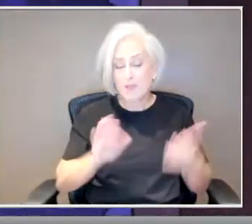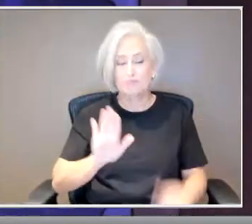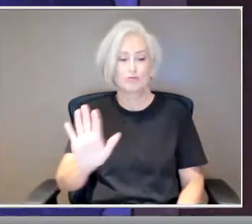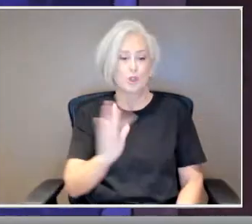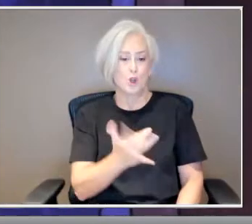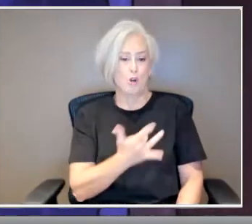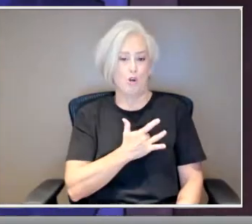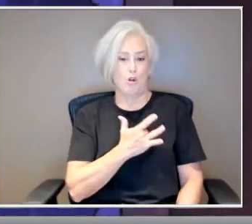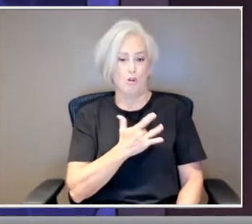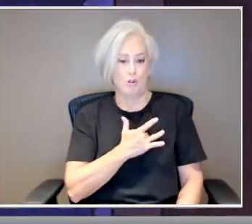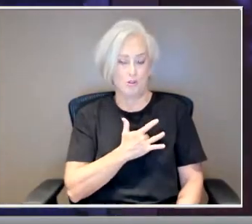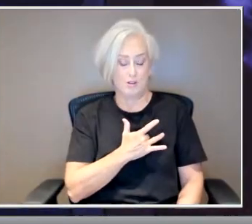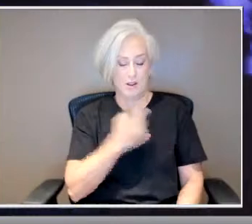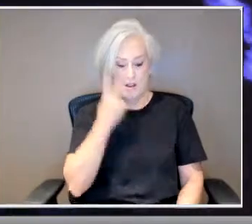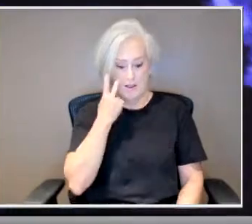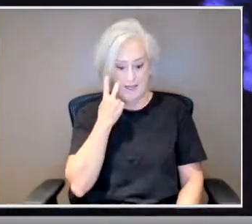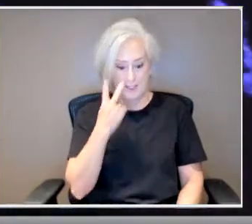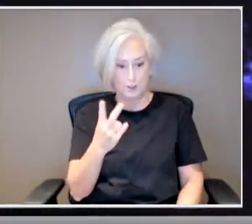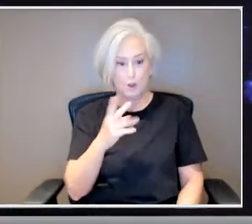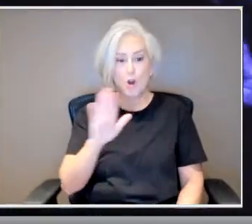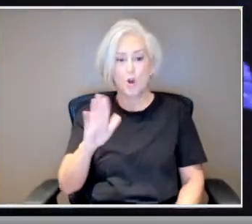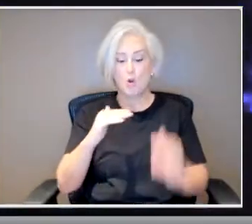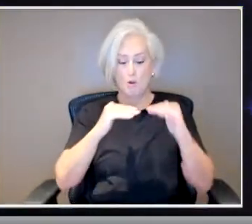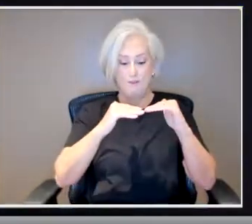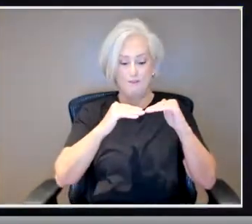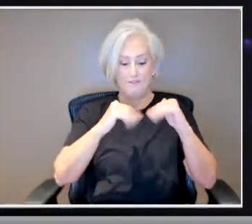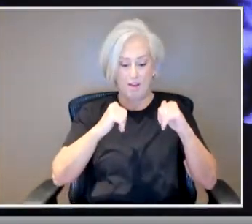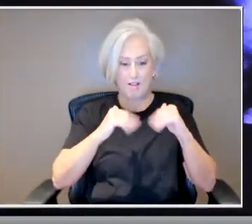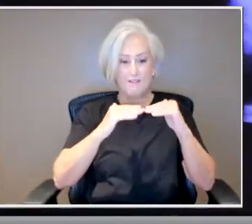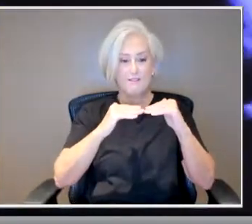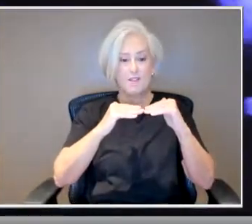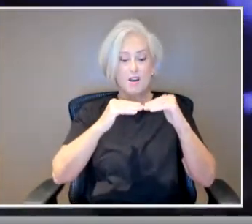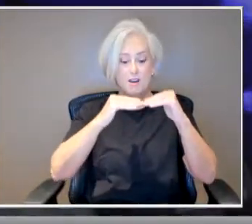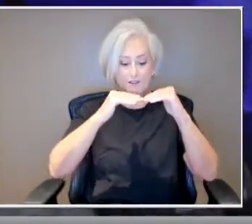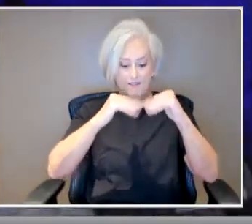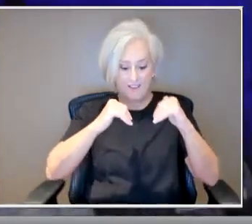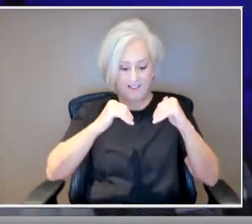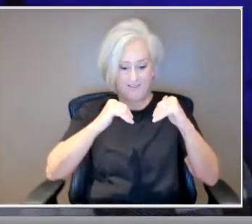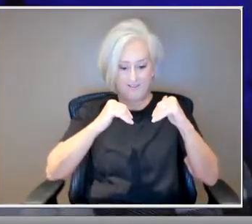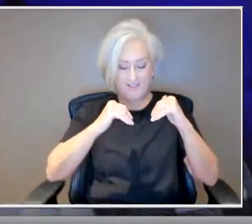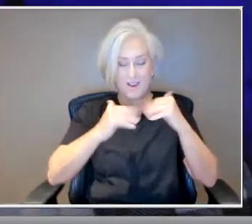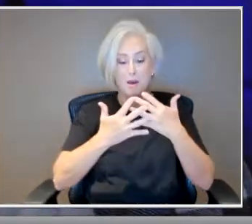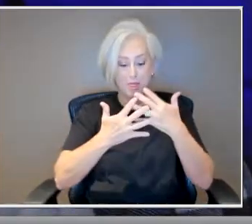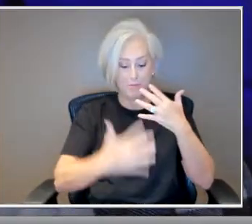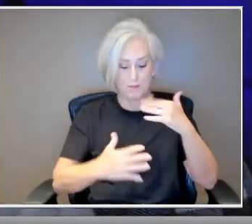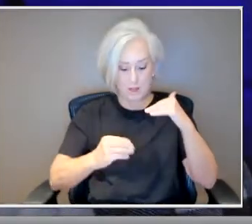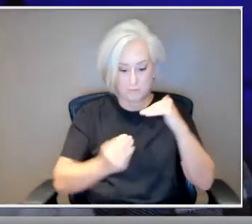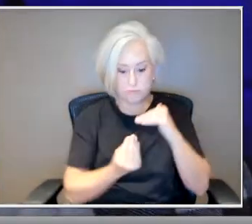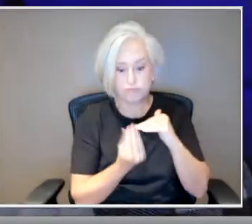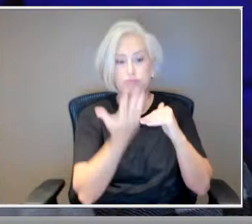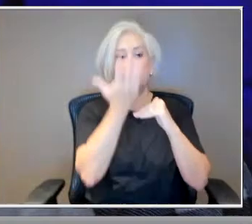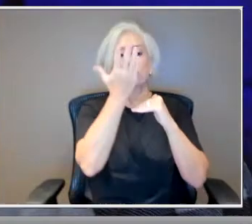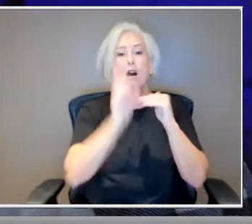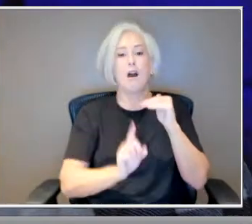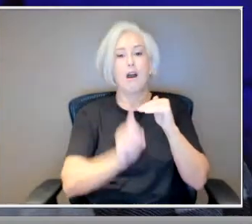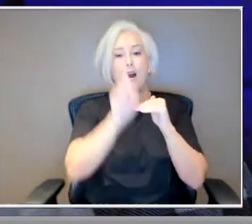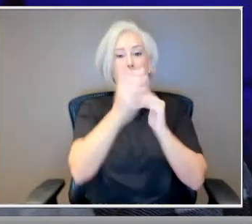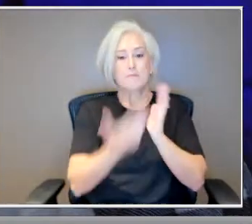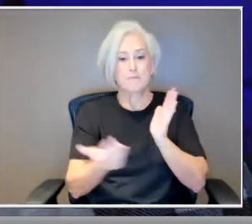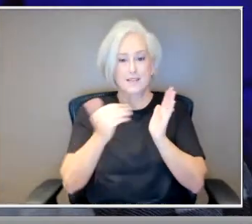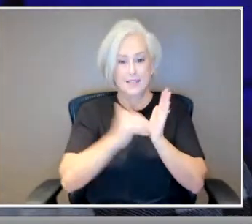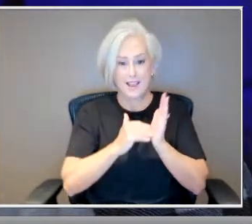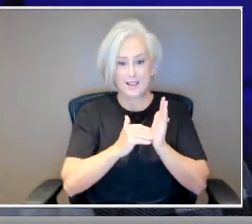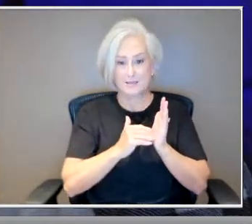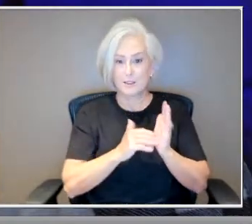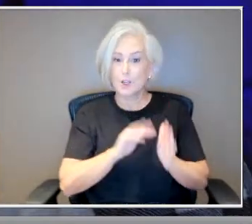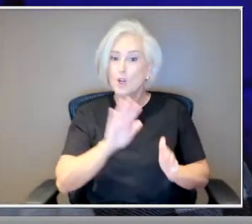my valve was regurgitating. Not only that, but her heart was enlarged. I guess the normal heart is the size of your fist.